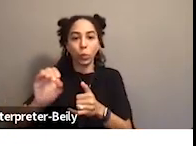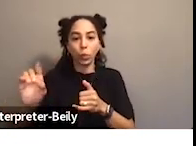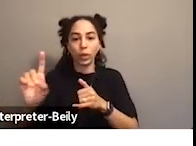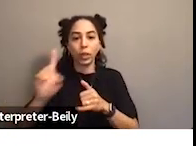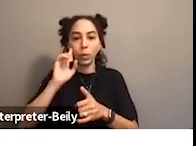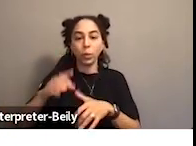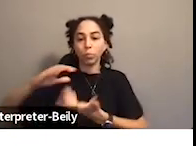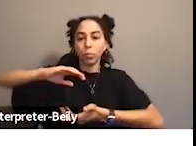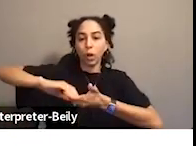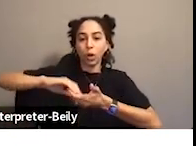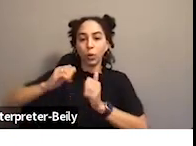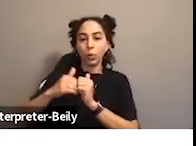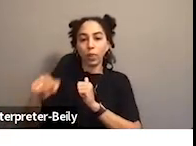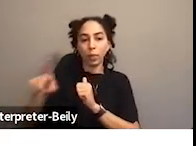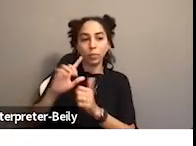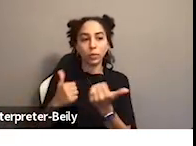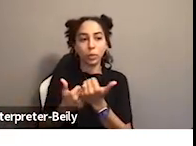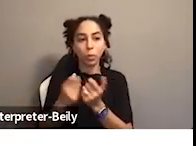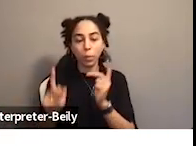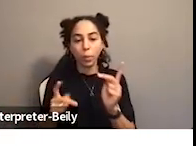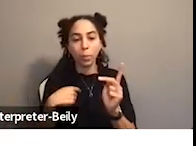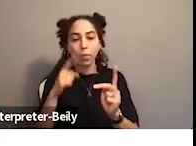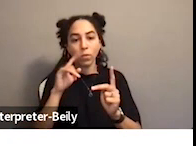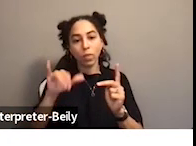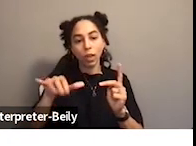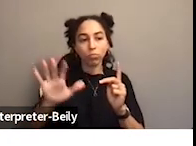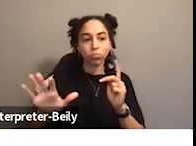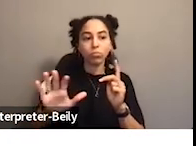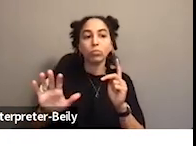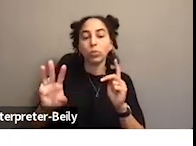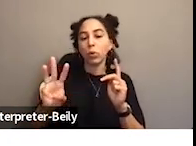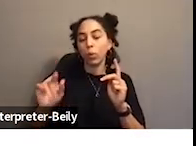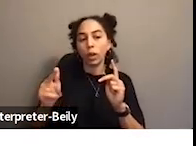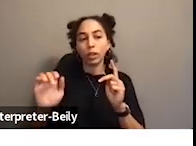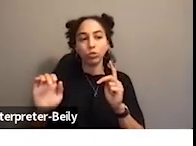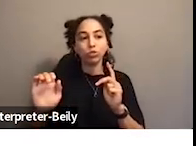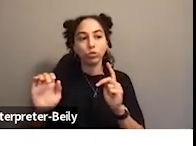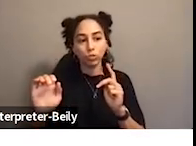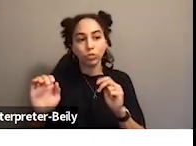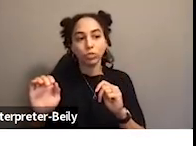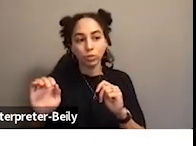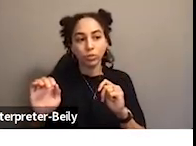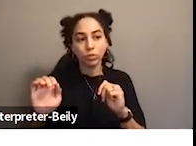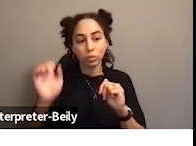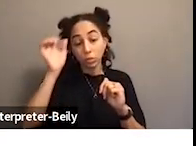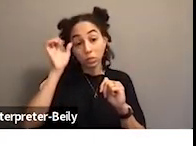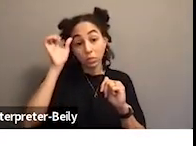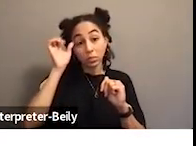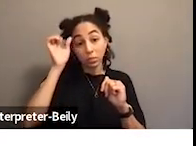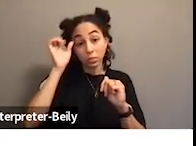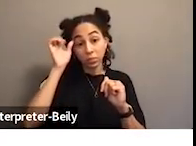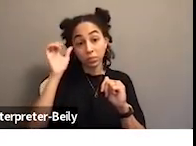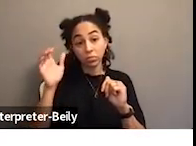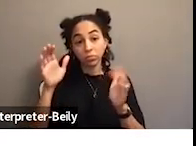support folks who are in sub-minimum wage employment through shelter workshops to kind of